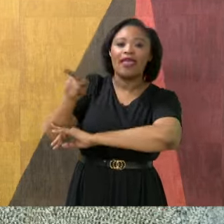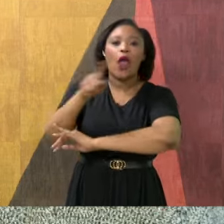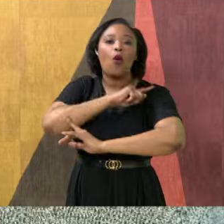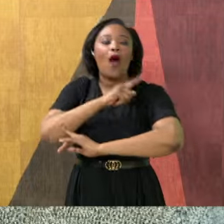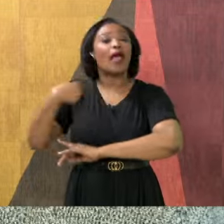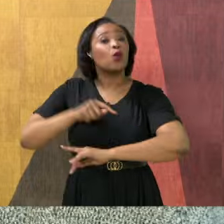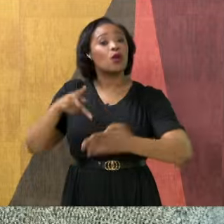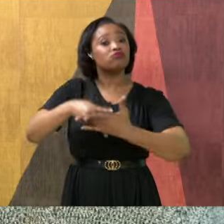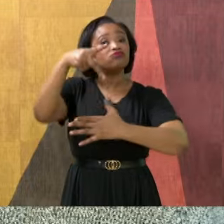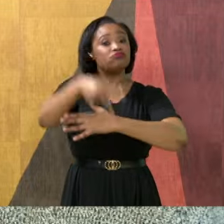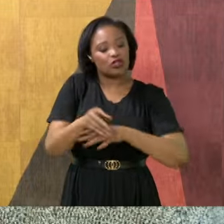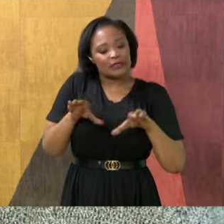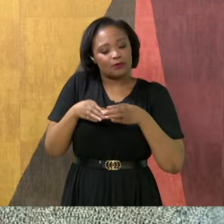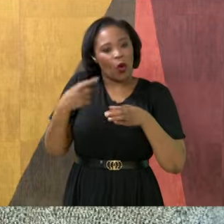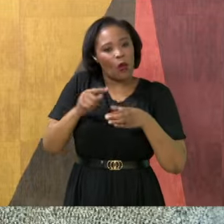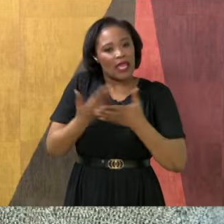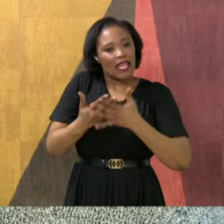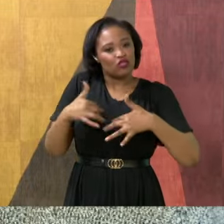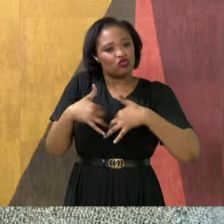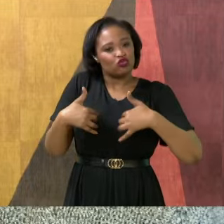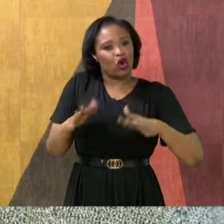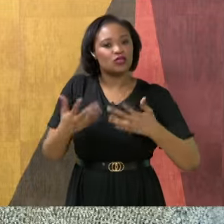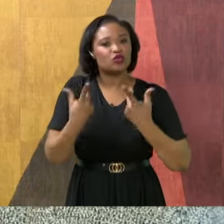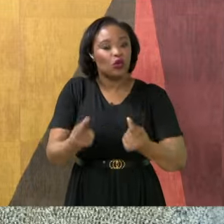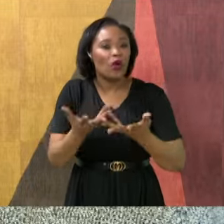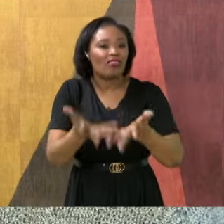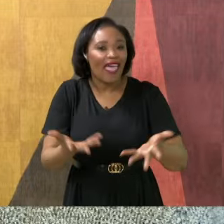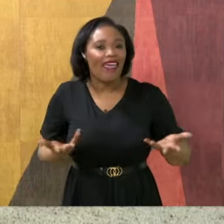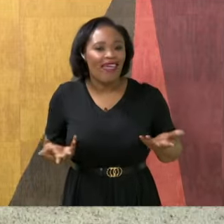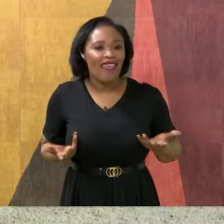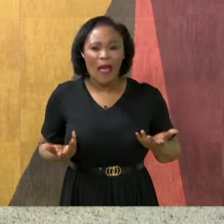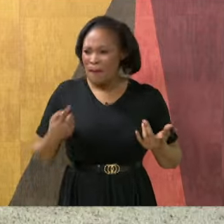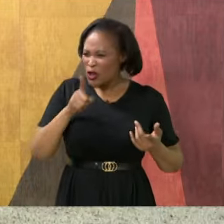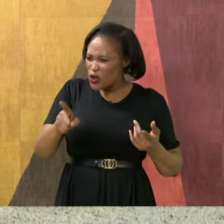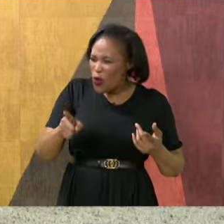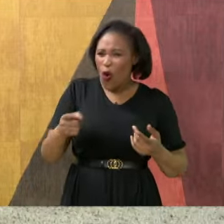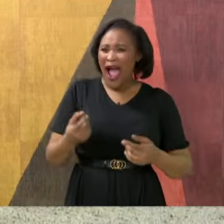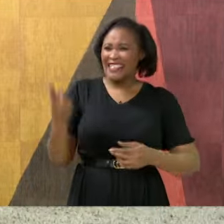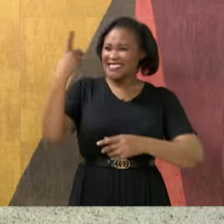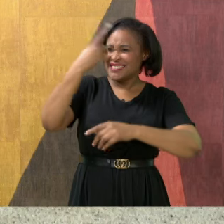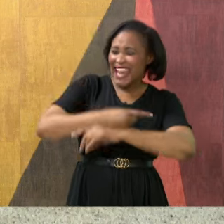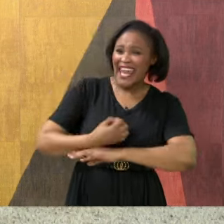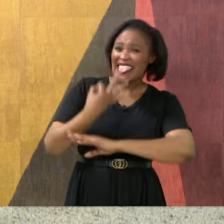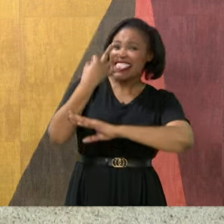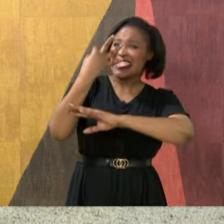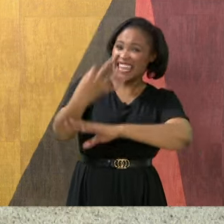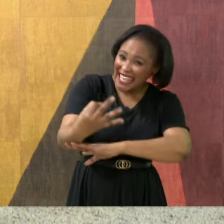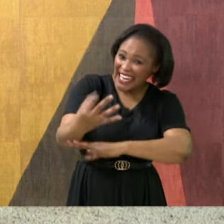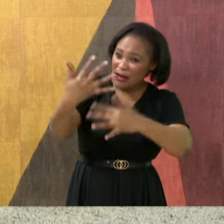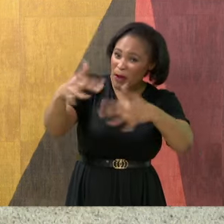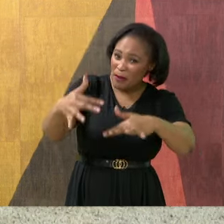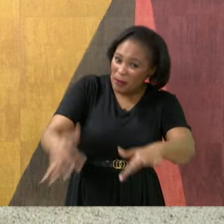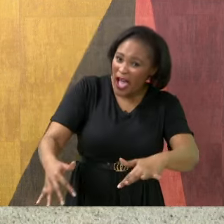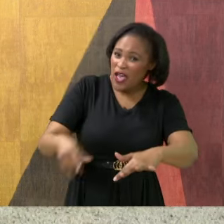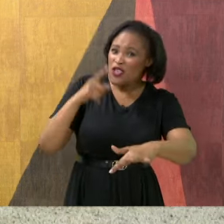can start getting, or we can start doing there. And it's only day three. Yes, continue. Sorry, I'm saying it's only day three and